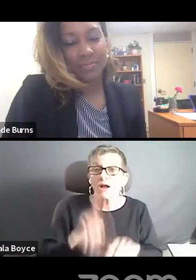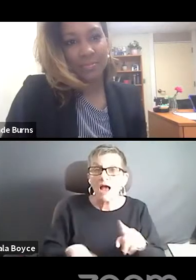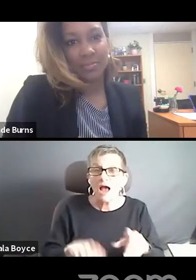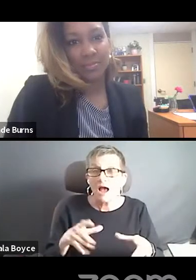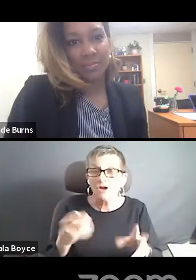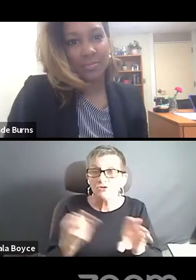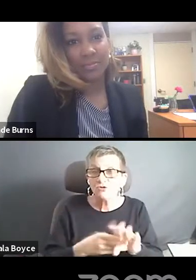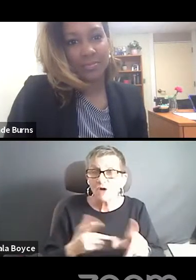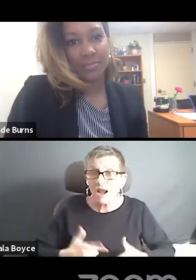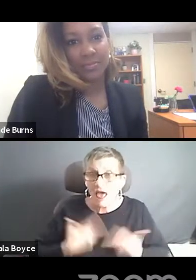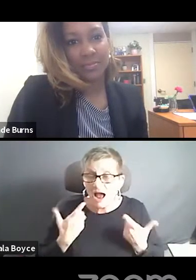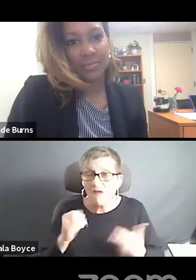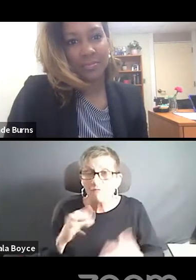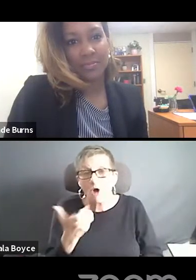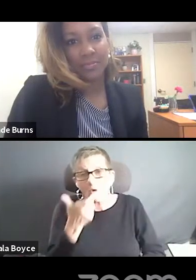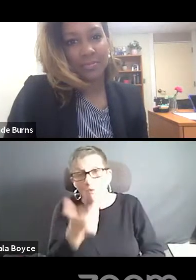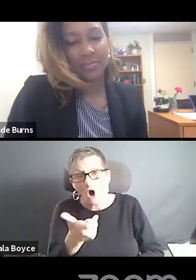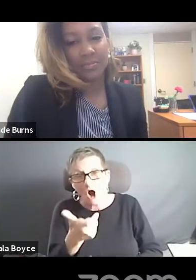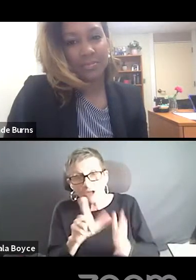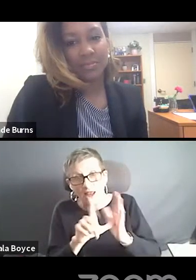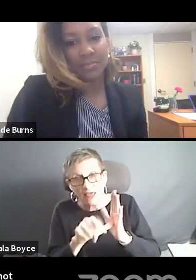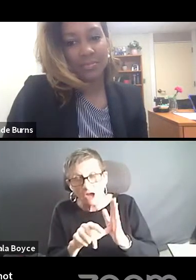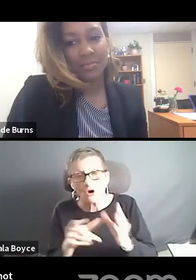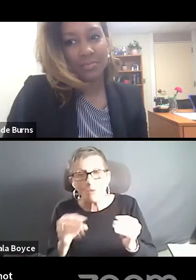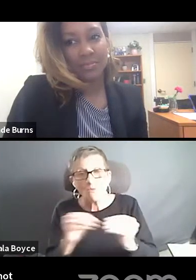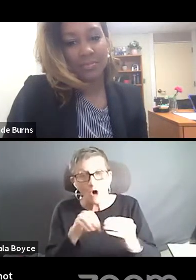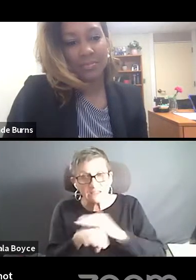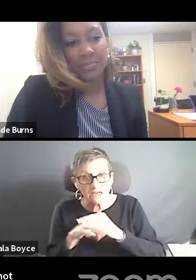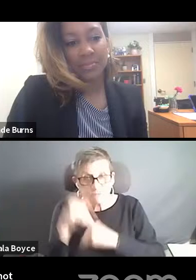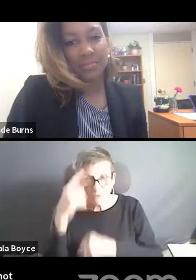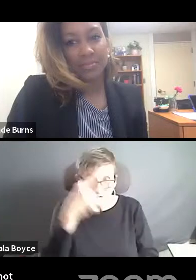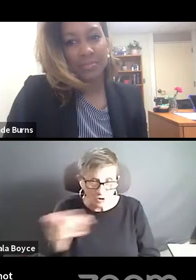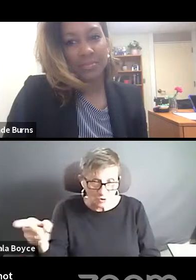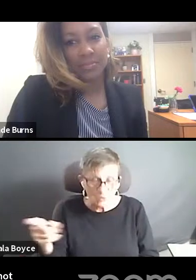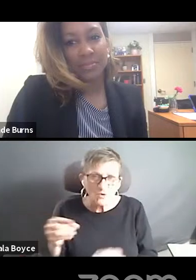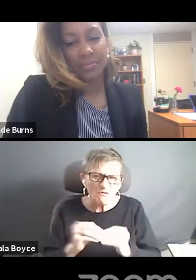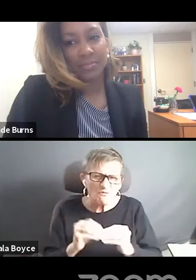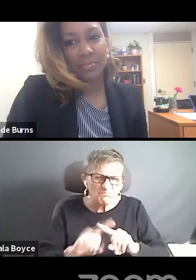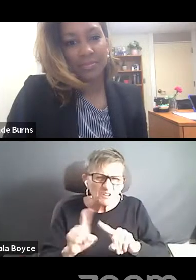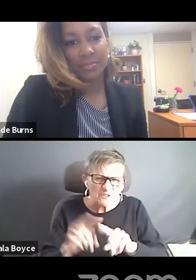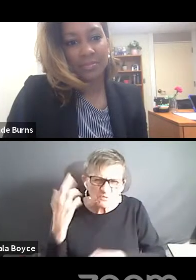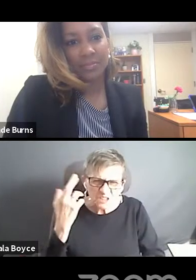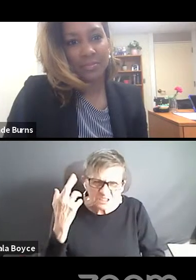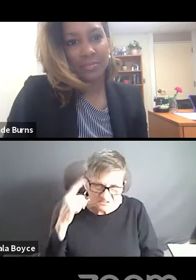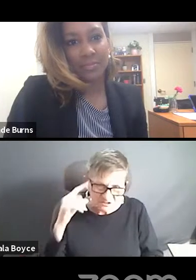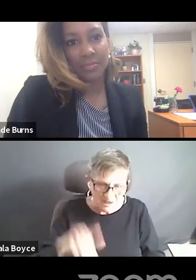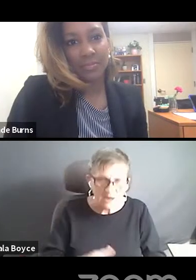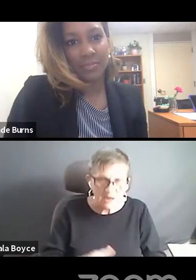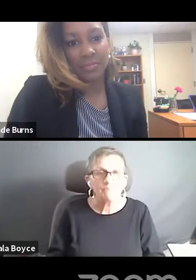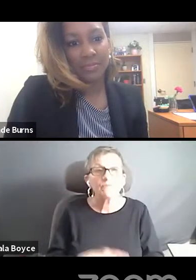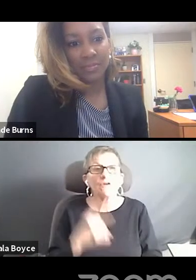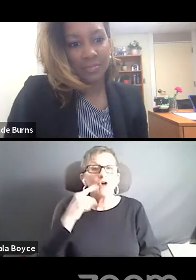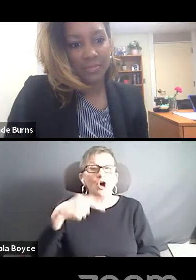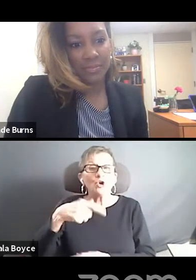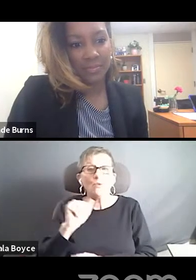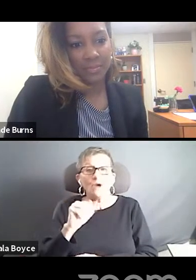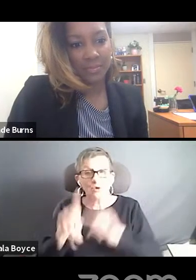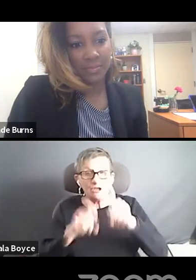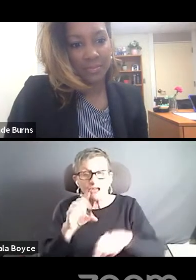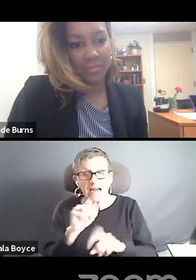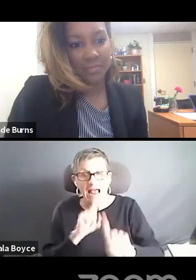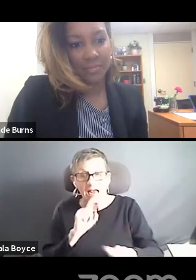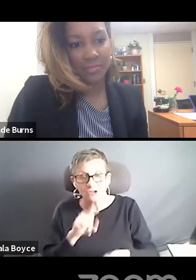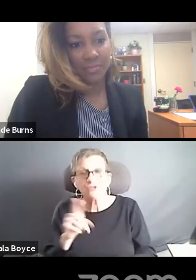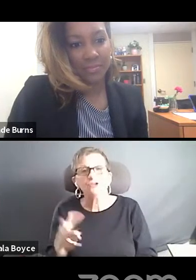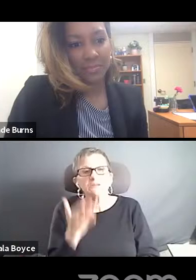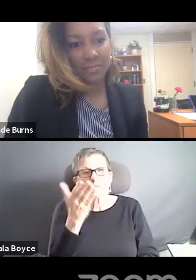watching this later is a more accessible means for them for a number of reasons. Participants can use the Q&A throughout the discussion to submit